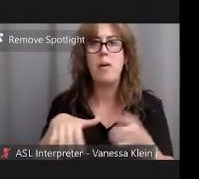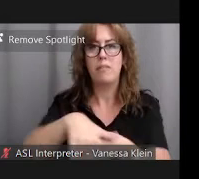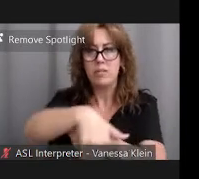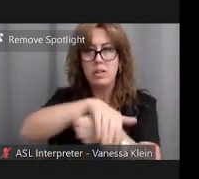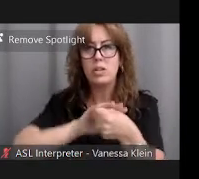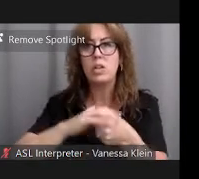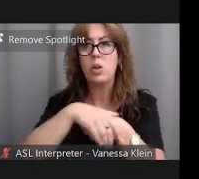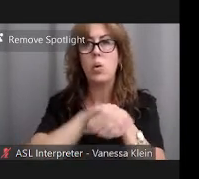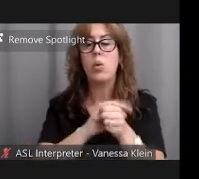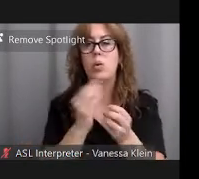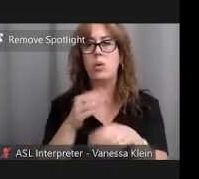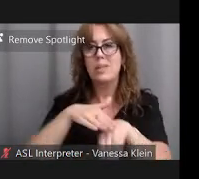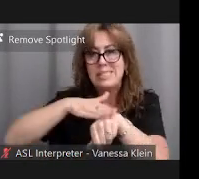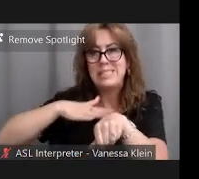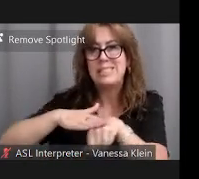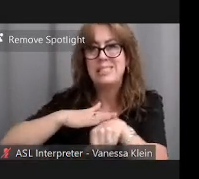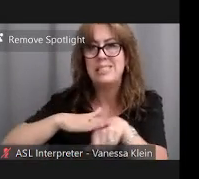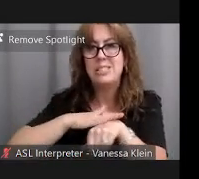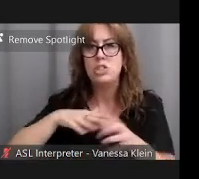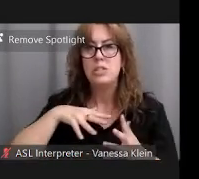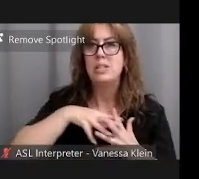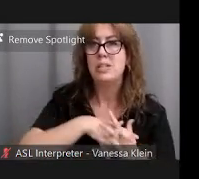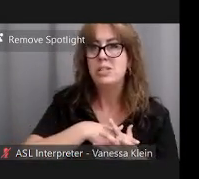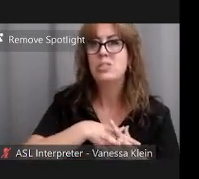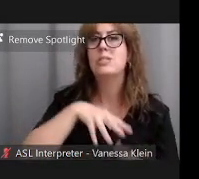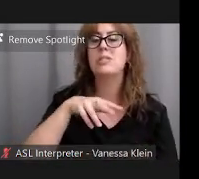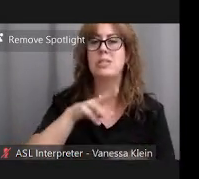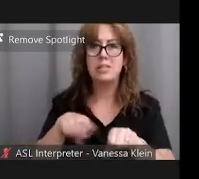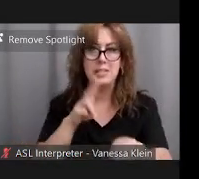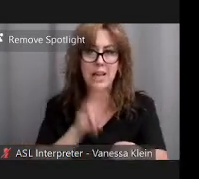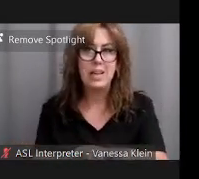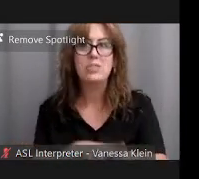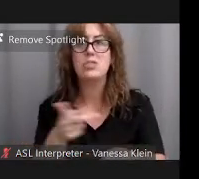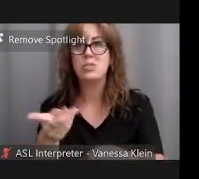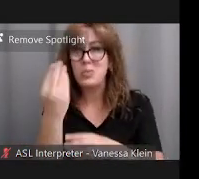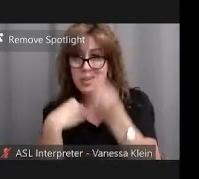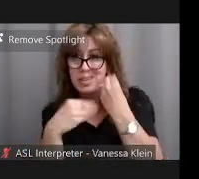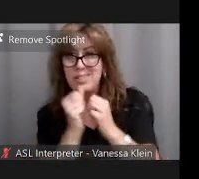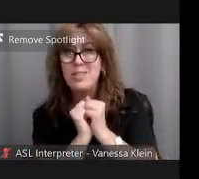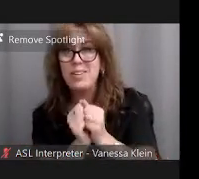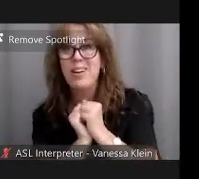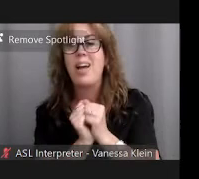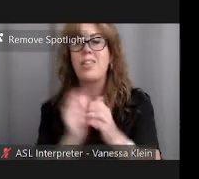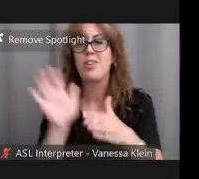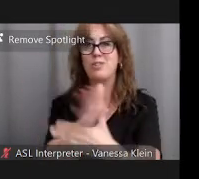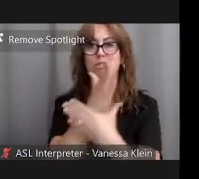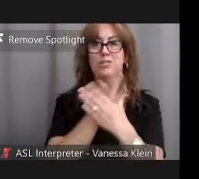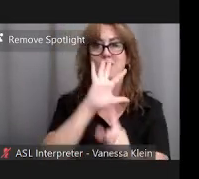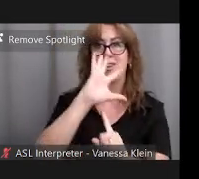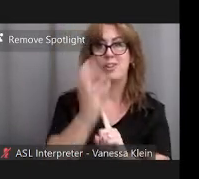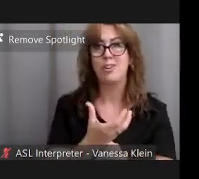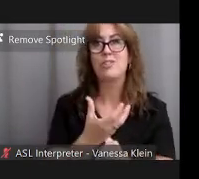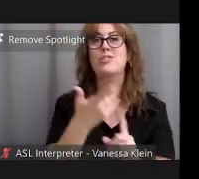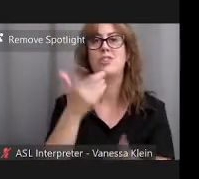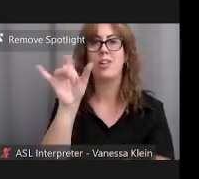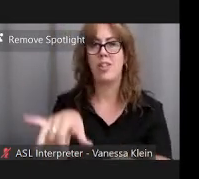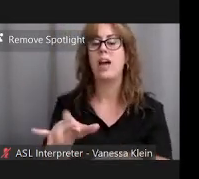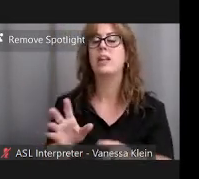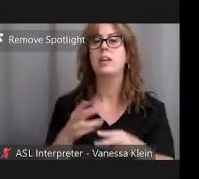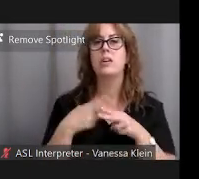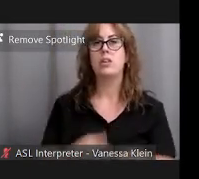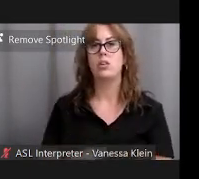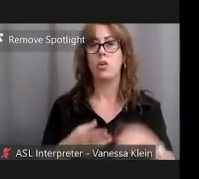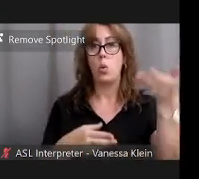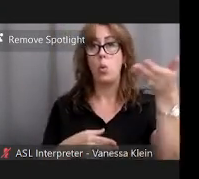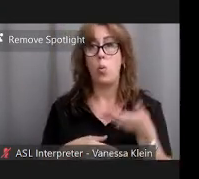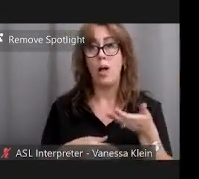indigenous nations and break bread and share culture. And can you talk a little bit about that tradition? And so the welcome ceremony is